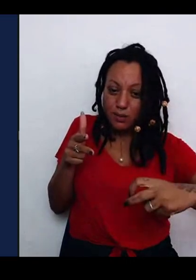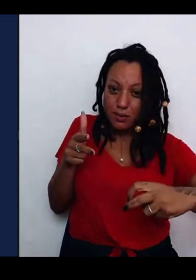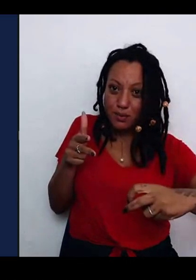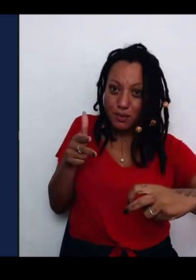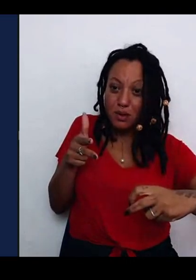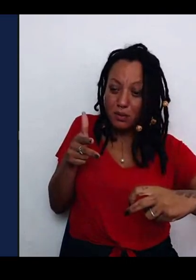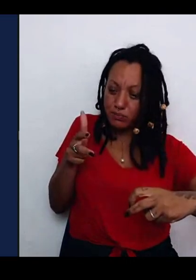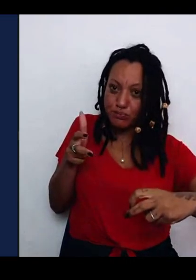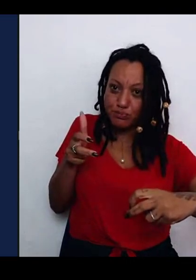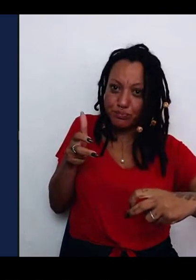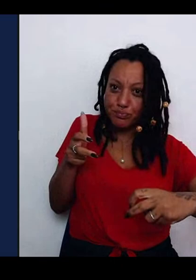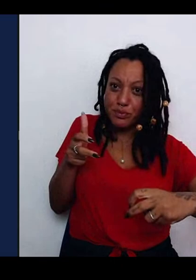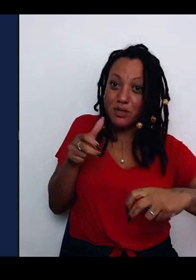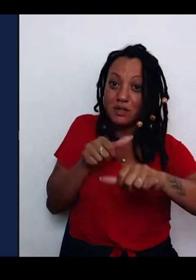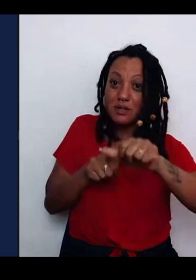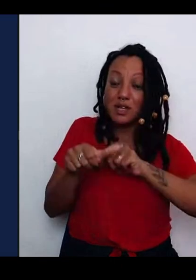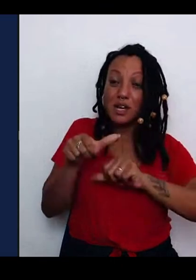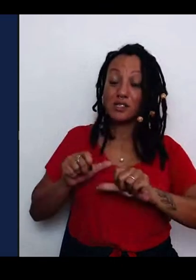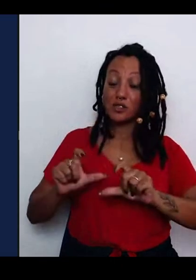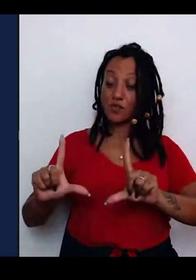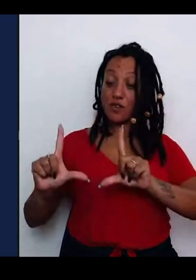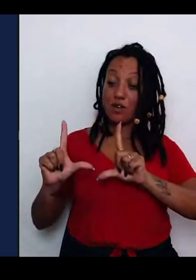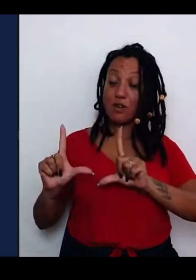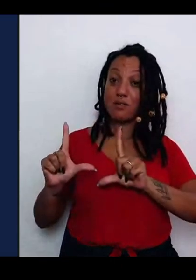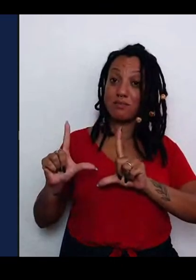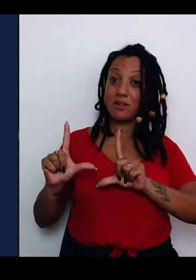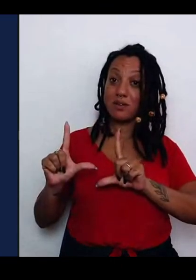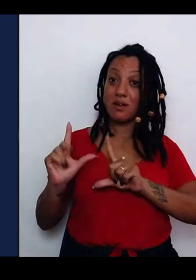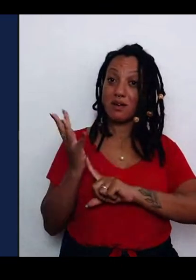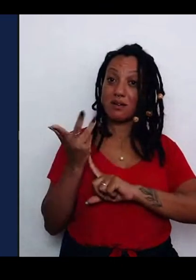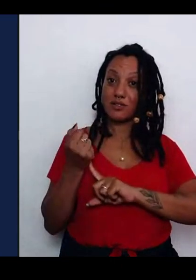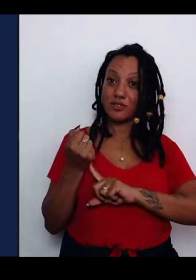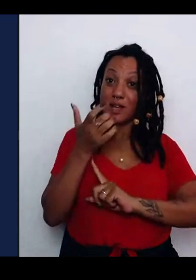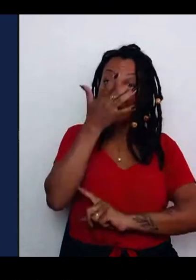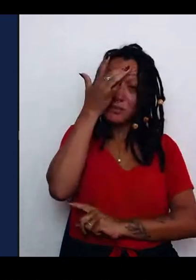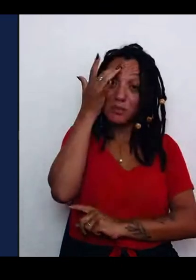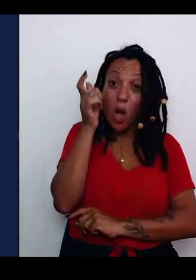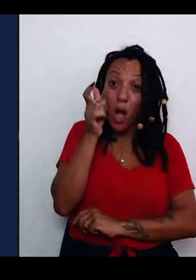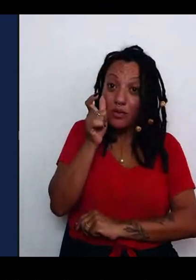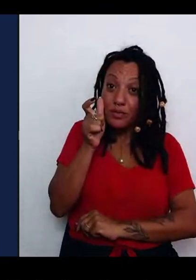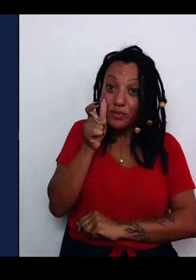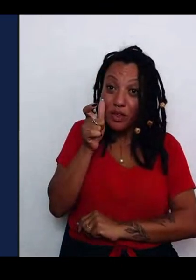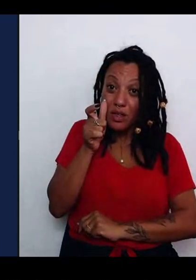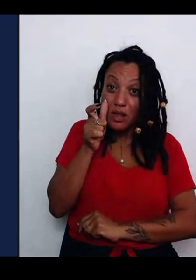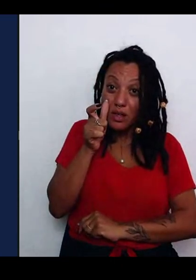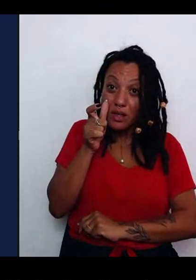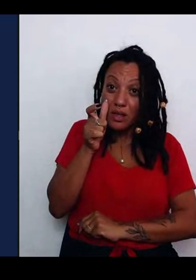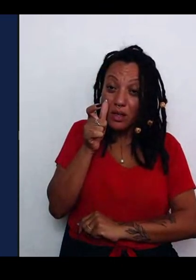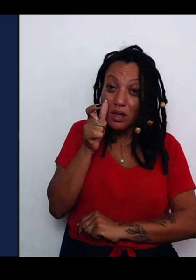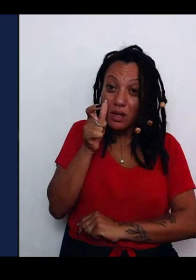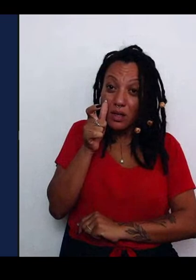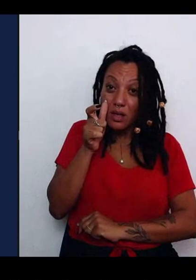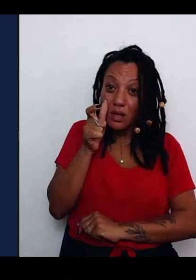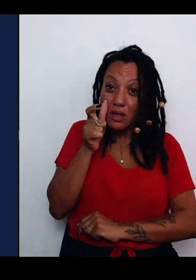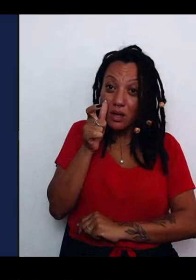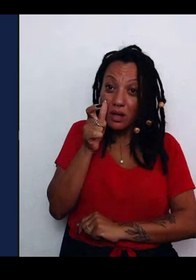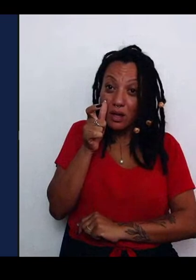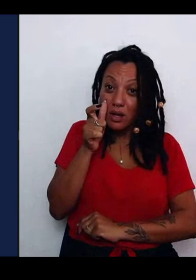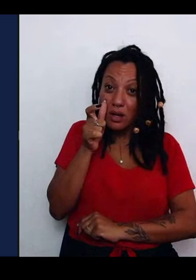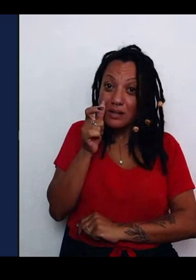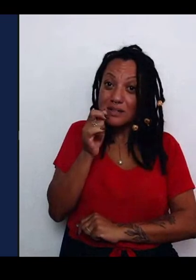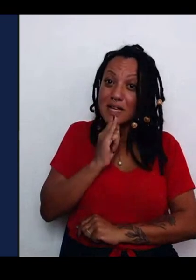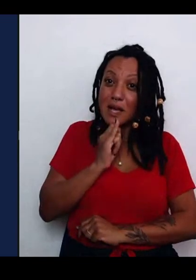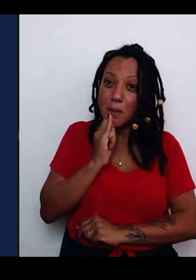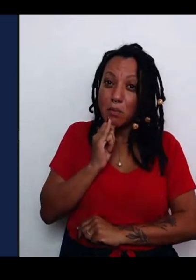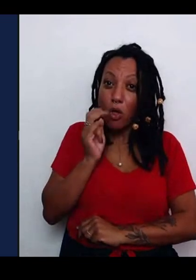spectators are seeing is they're seeing something without being seen and they granted permanent access to the animal whose